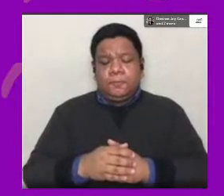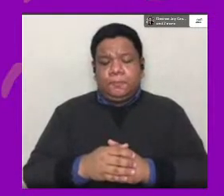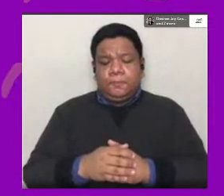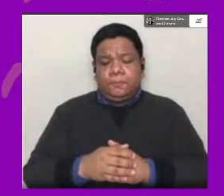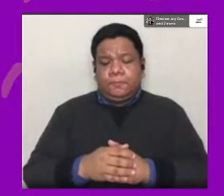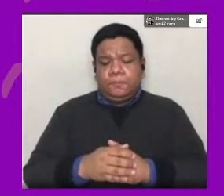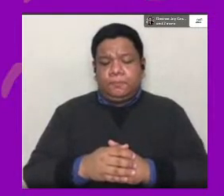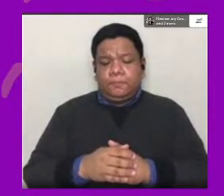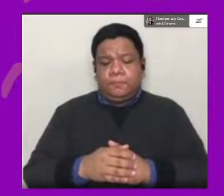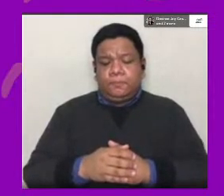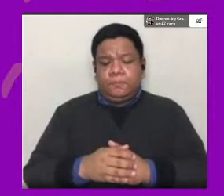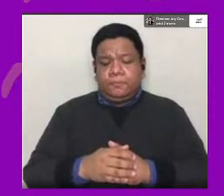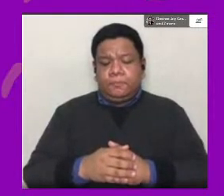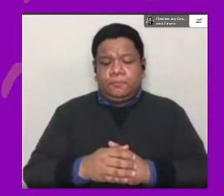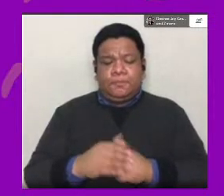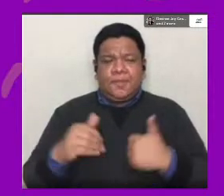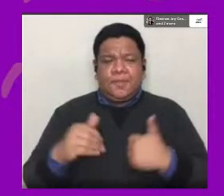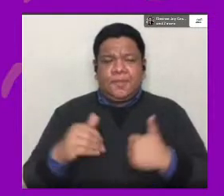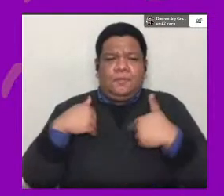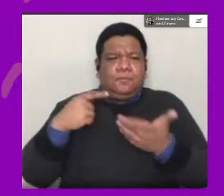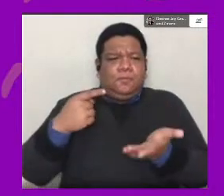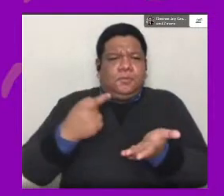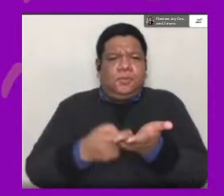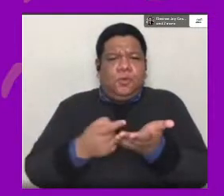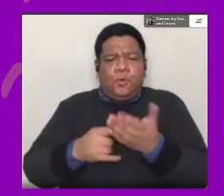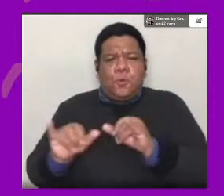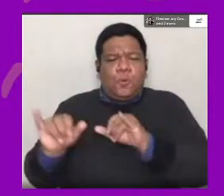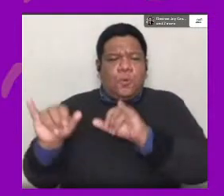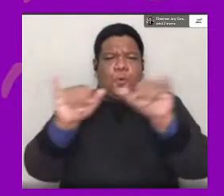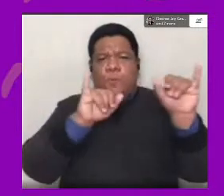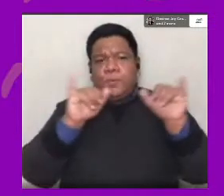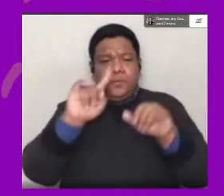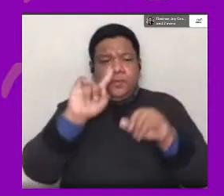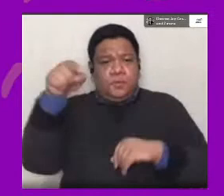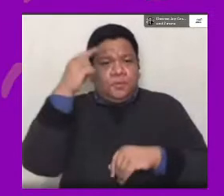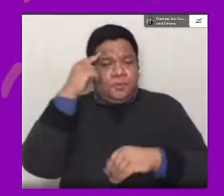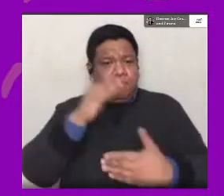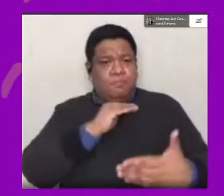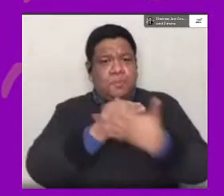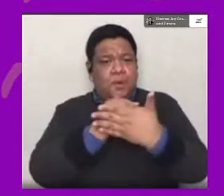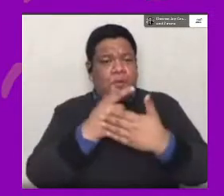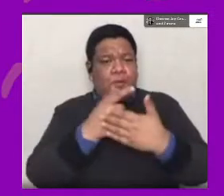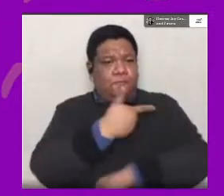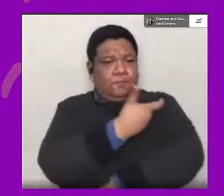some of the common gender barriers to vaccination rollout and some of